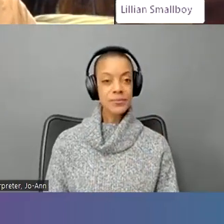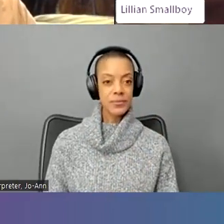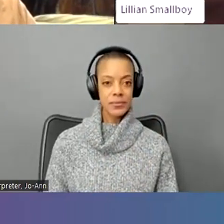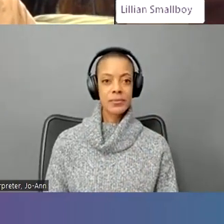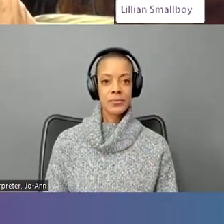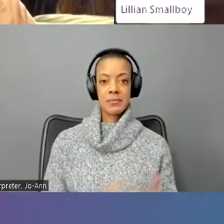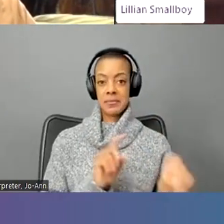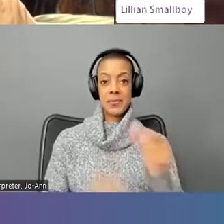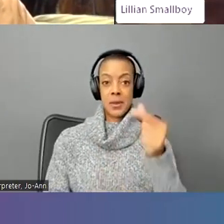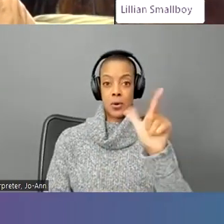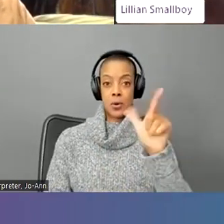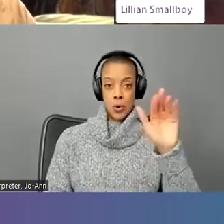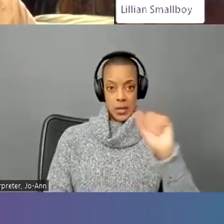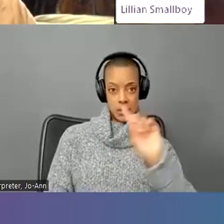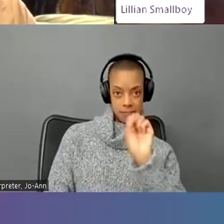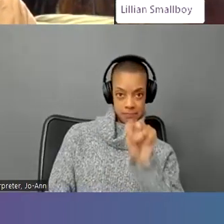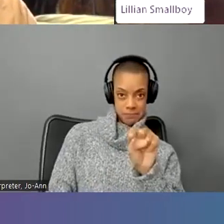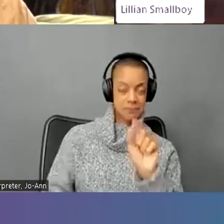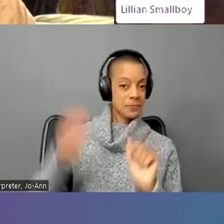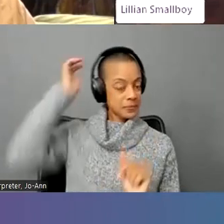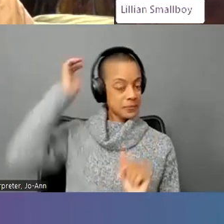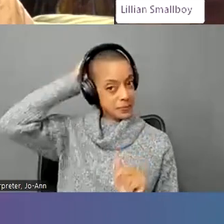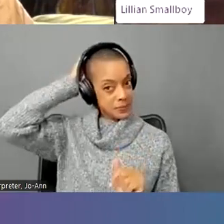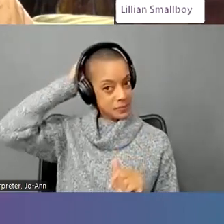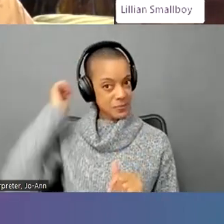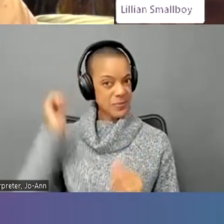ask Gloria this next question, and then I'll go to Naulaq and then to Norma.